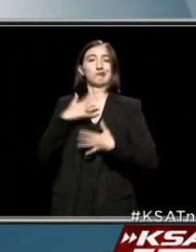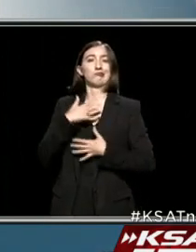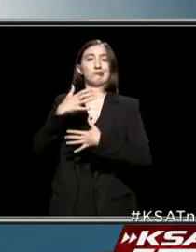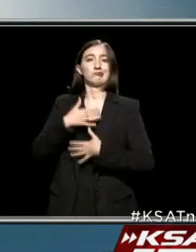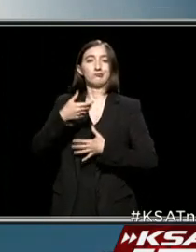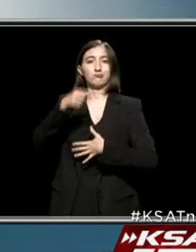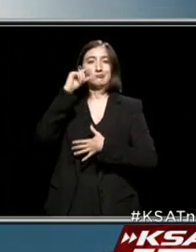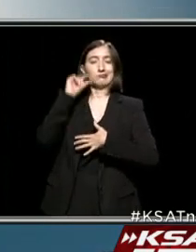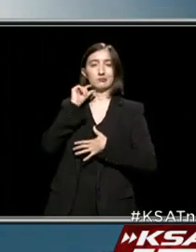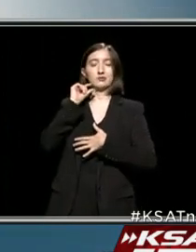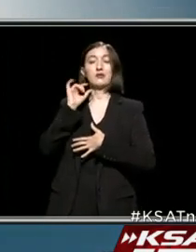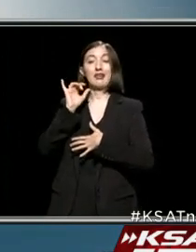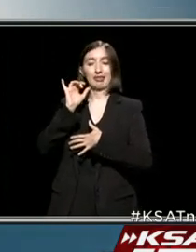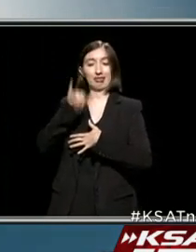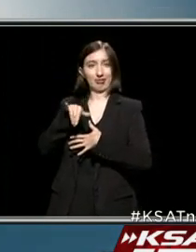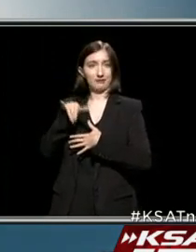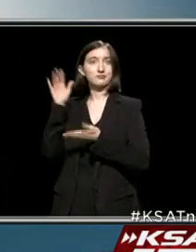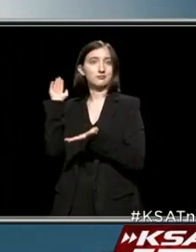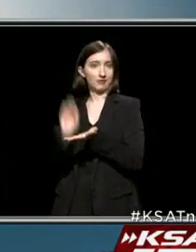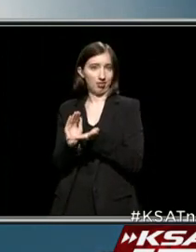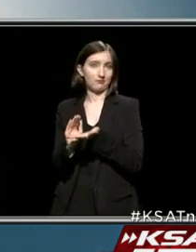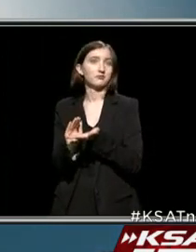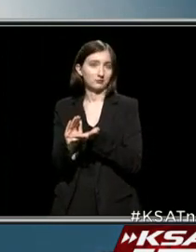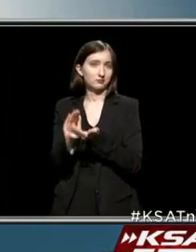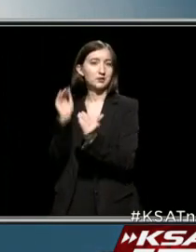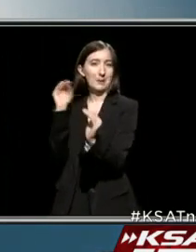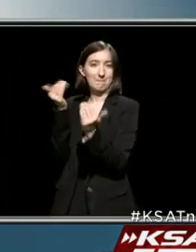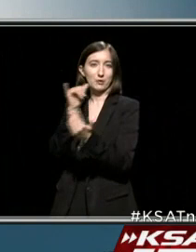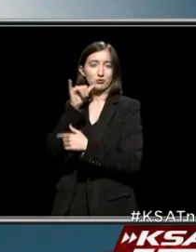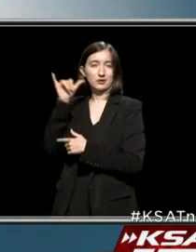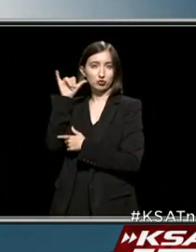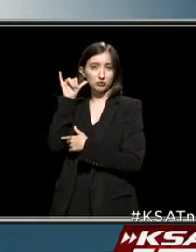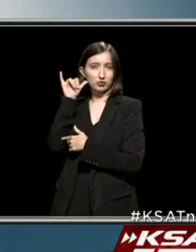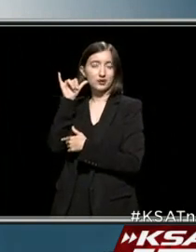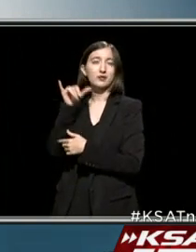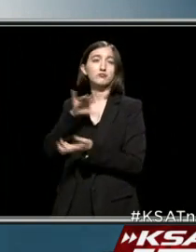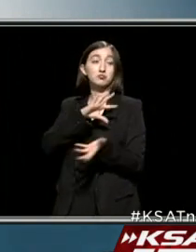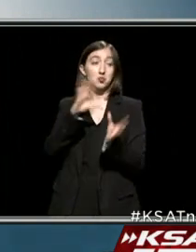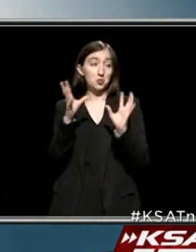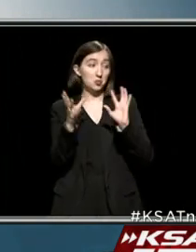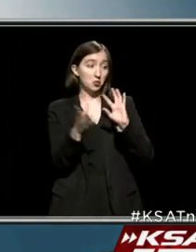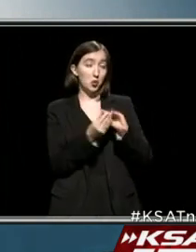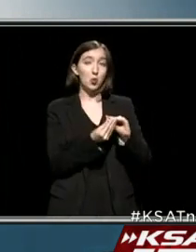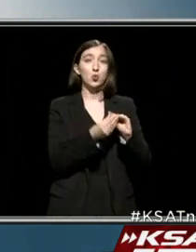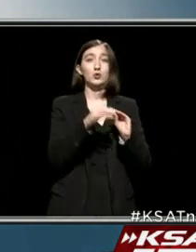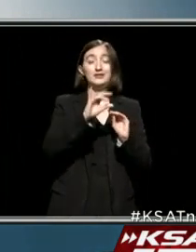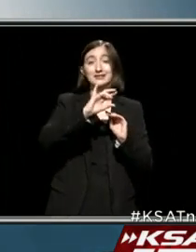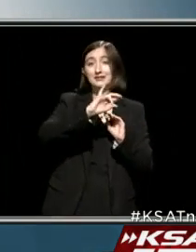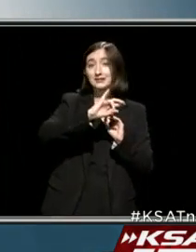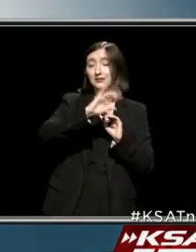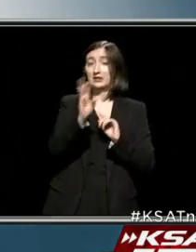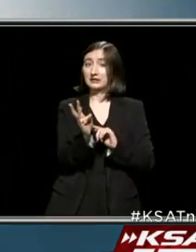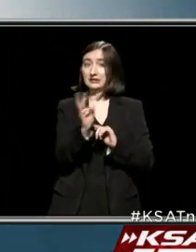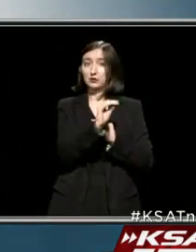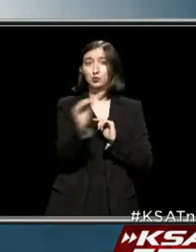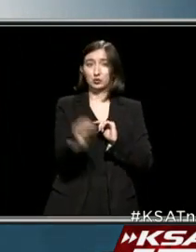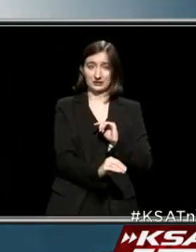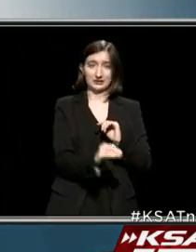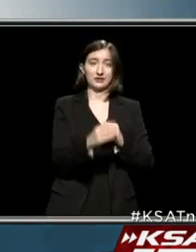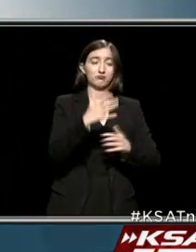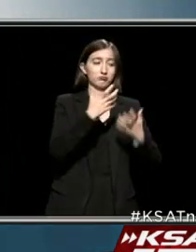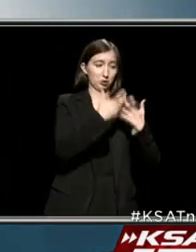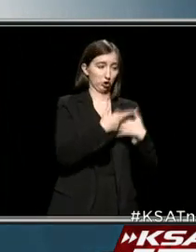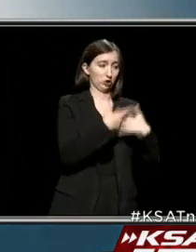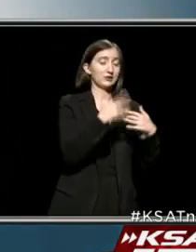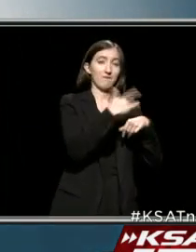has decreased. Overall, we have 76% of ventilator capacity available to us, as well as 40% of